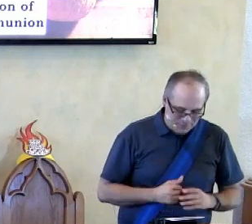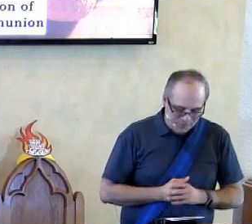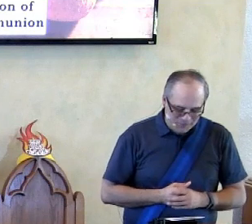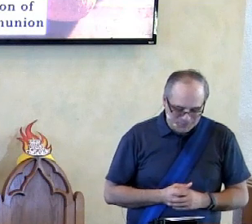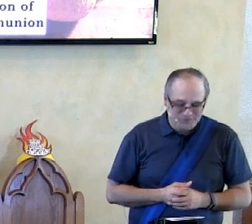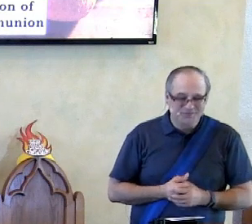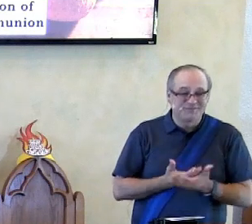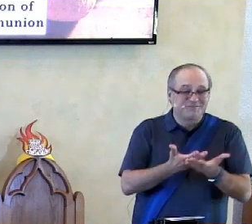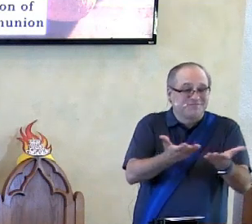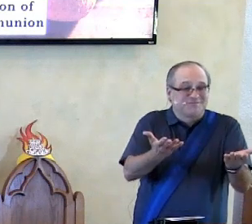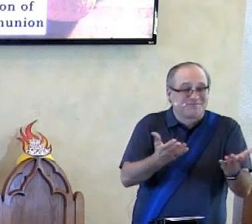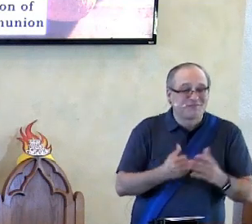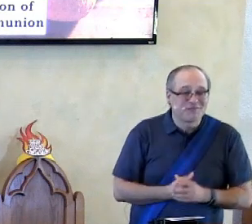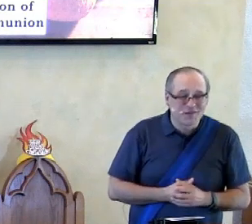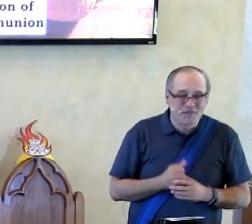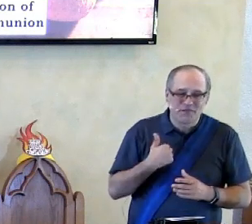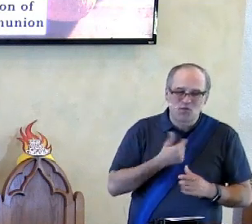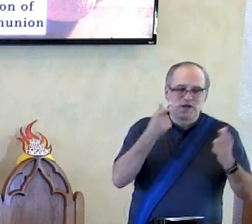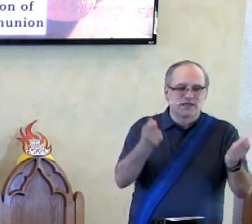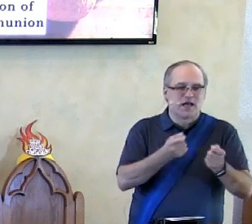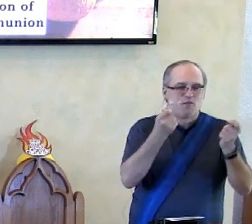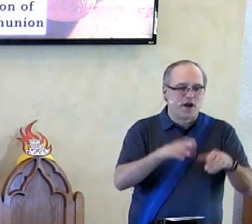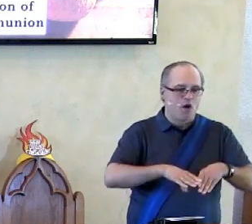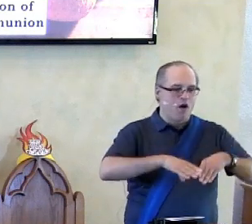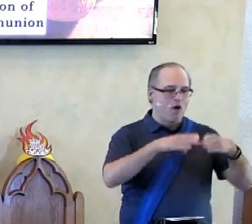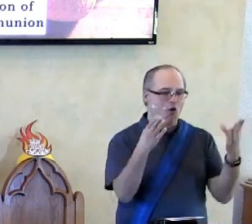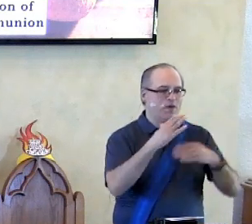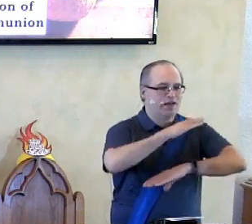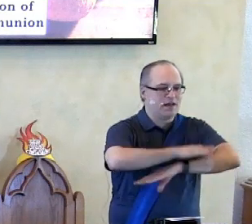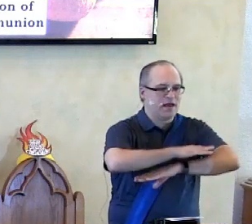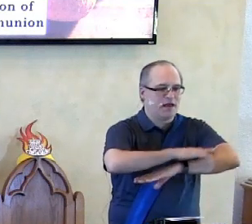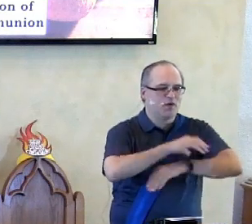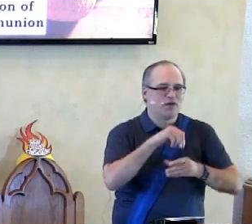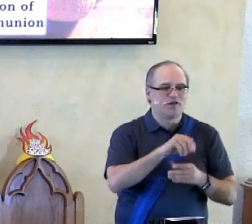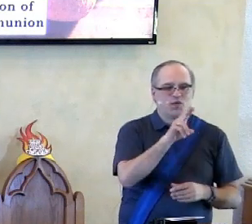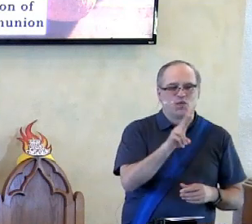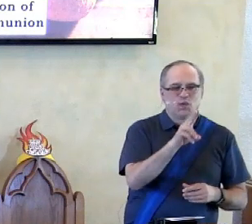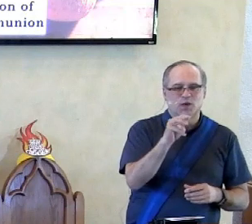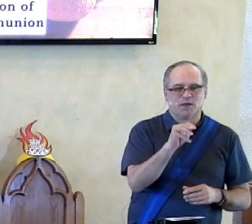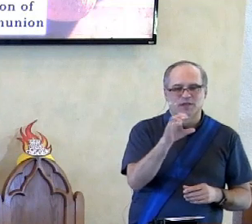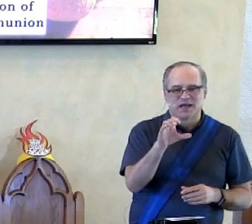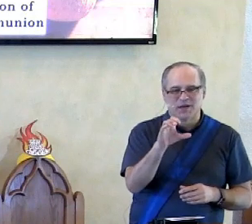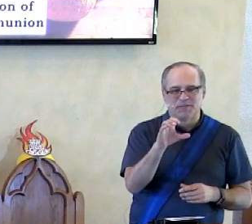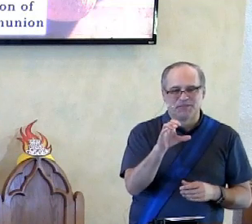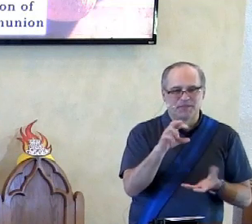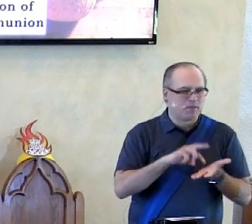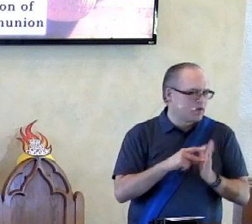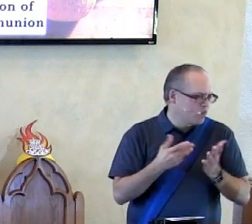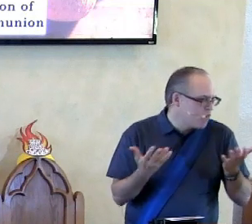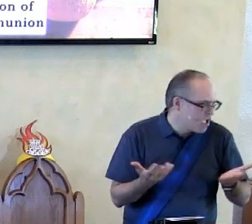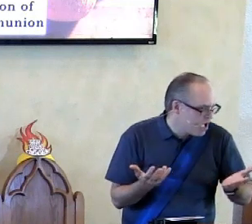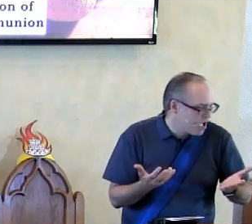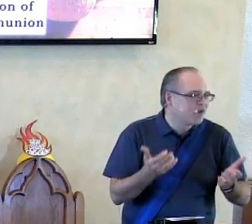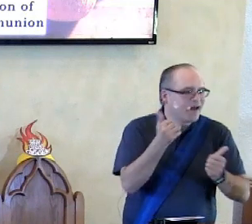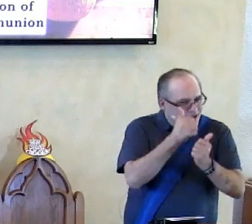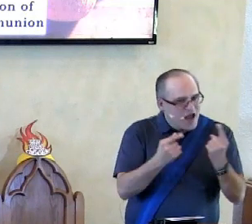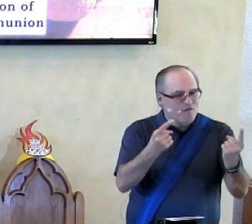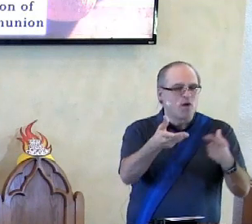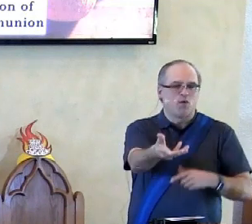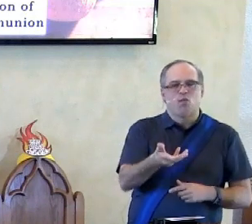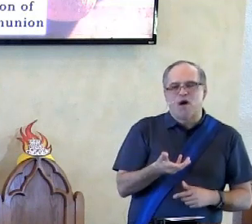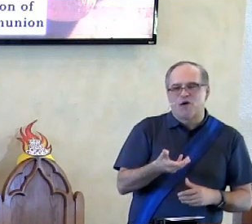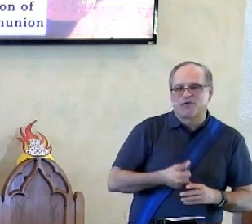Beloved, we celebrate an open table in the United Methodist Church. This means everyone is welcome. This